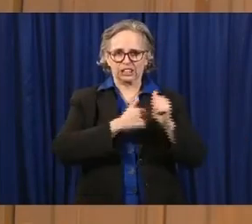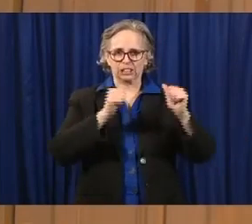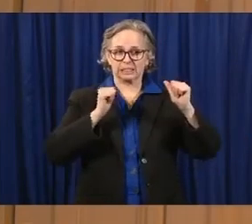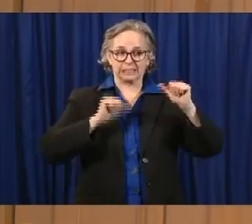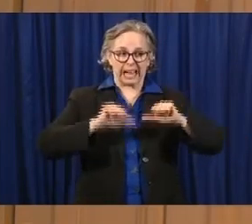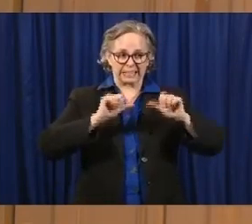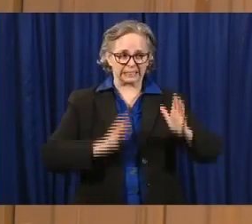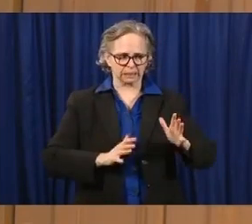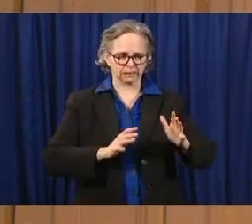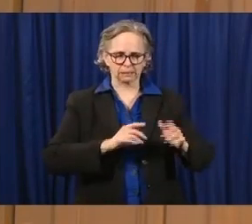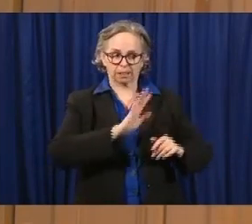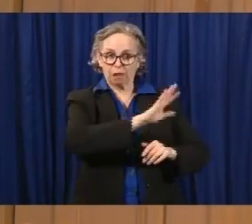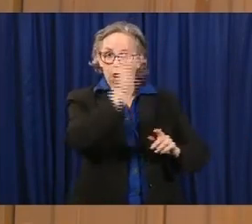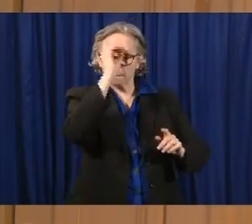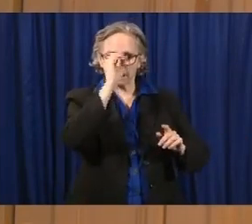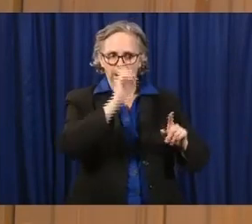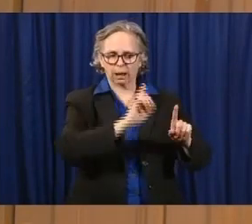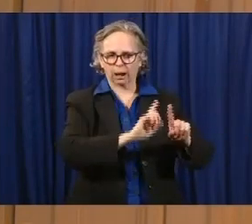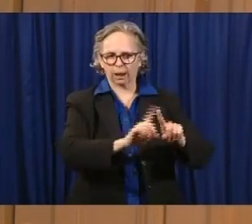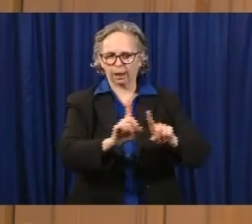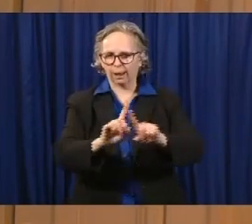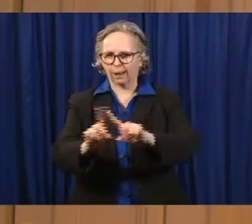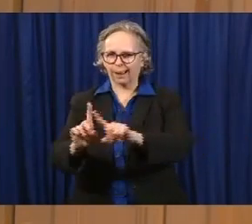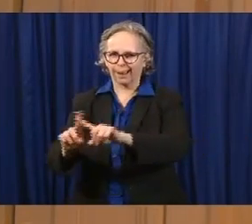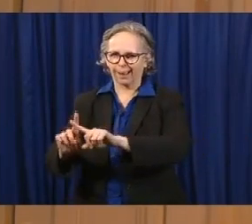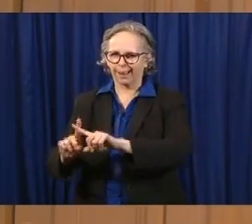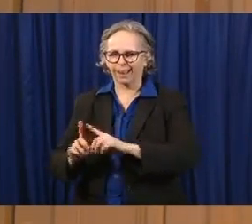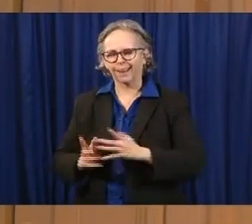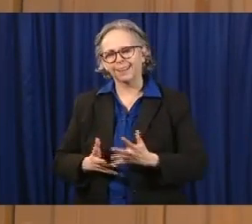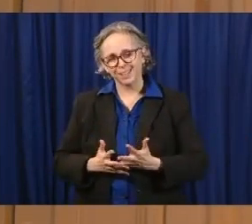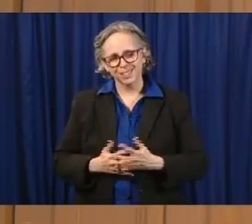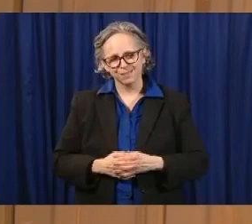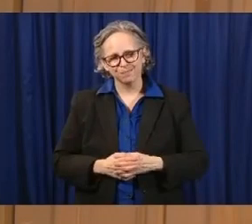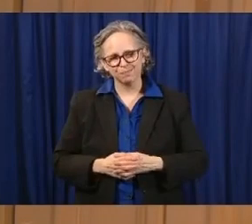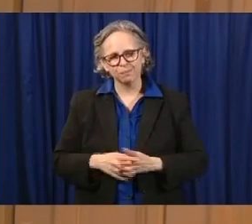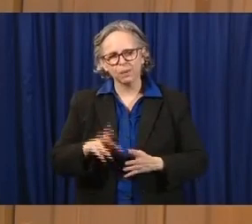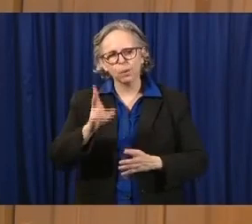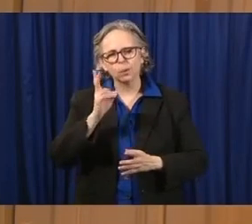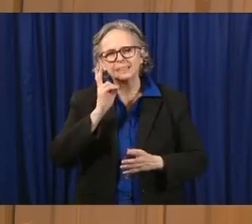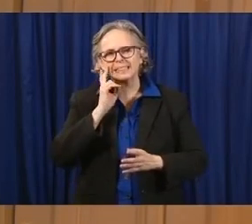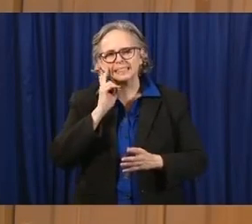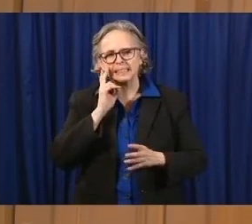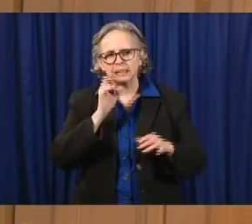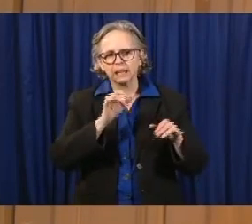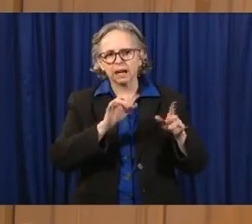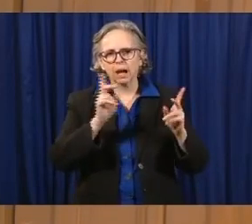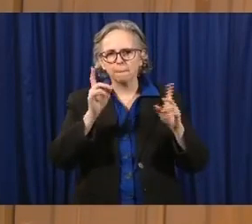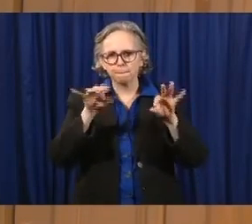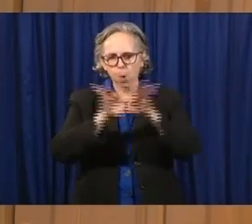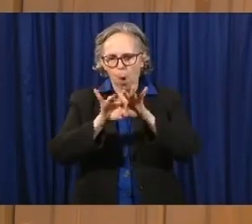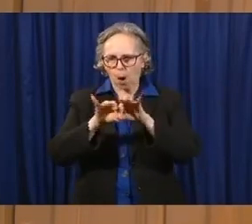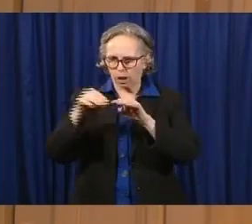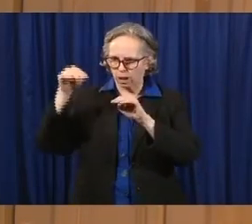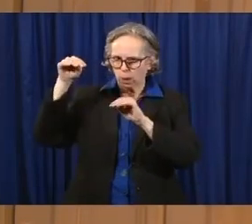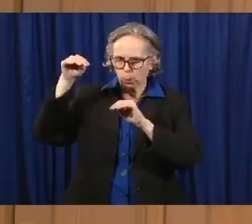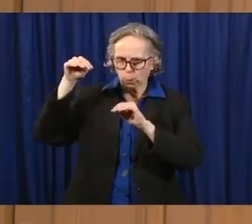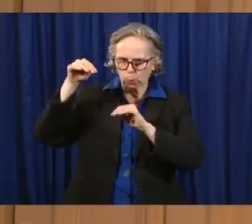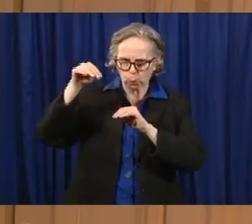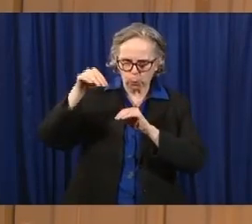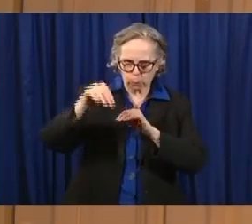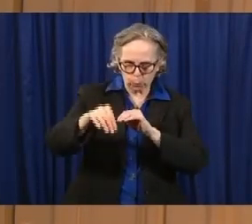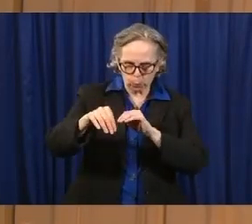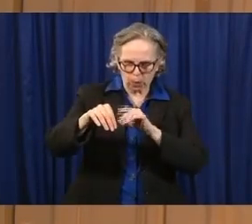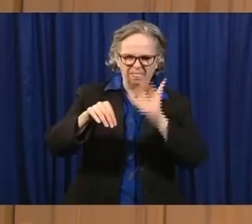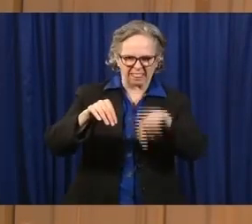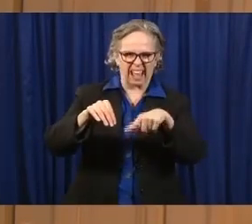see a sustained decrease. Ideally, we would get down to the point where we could contact